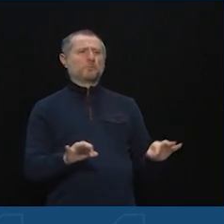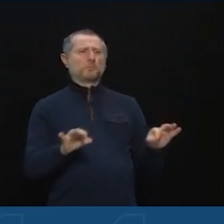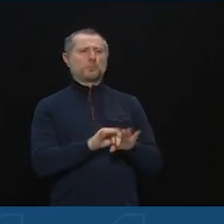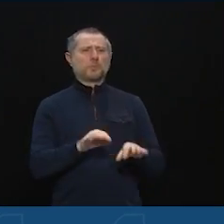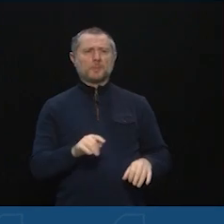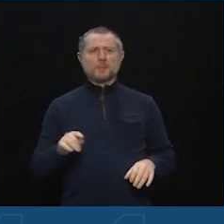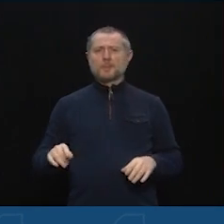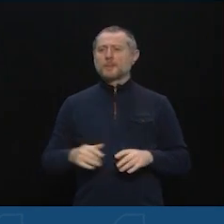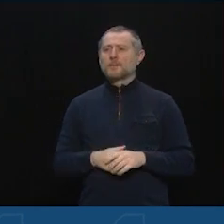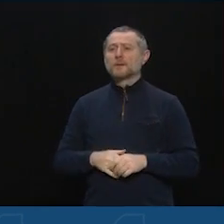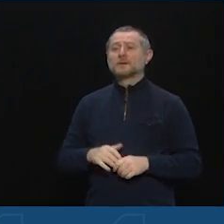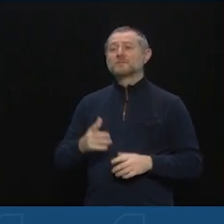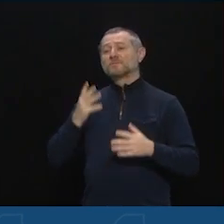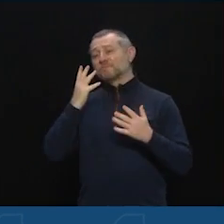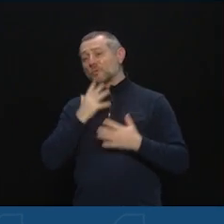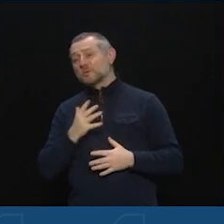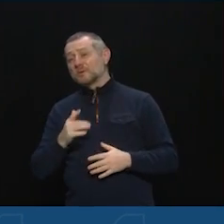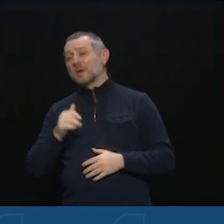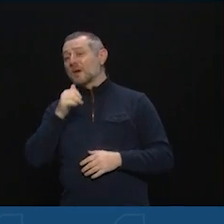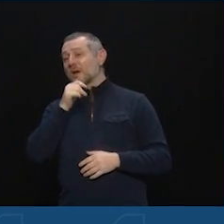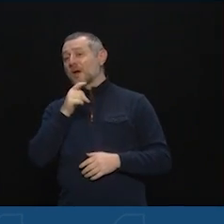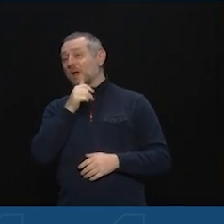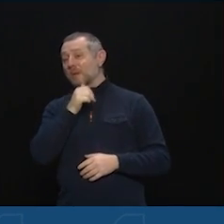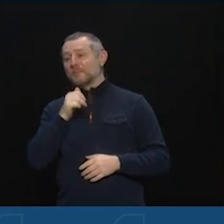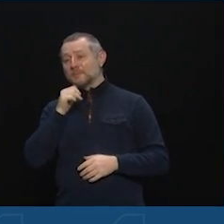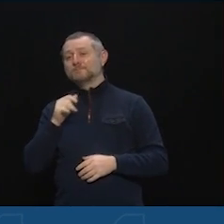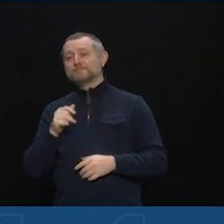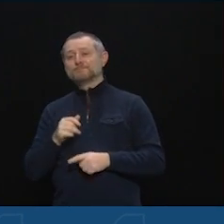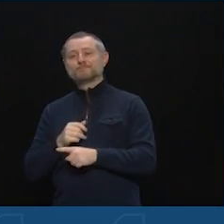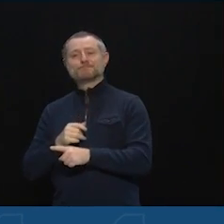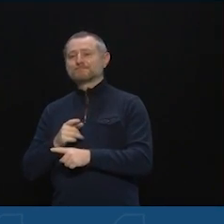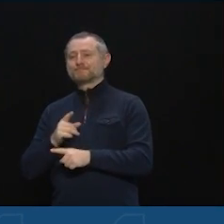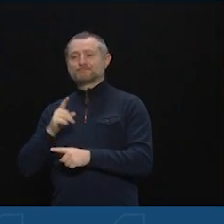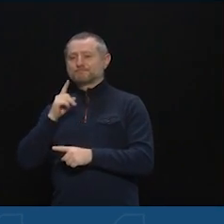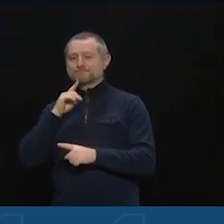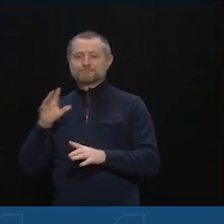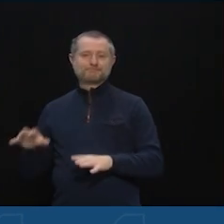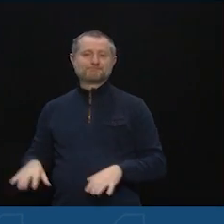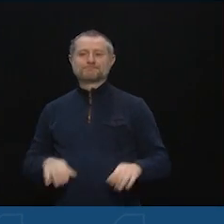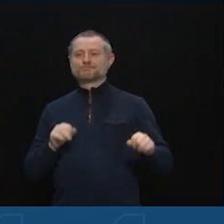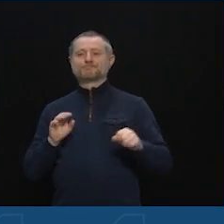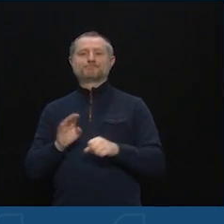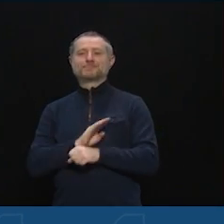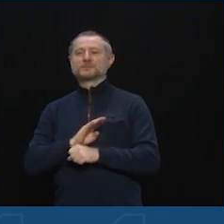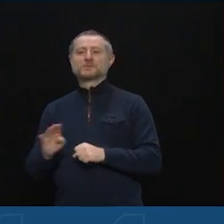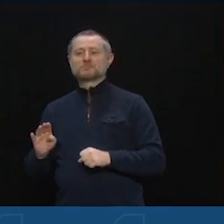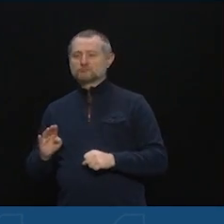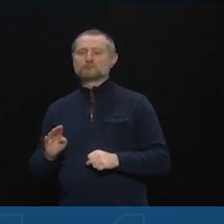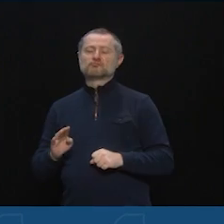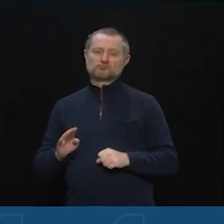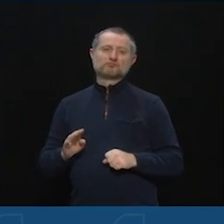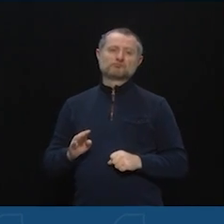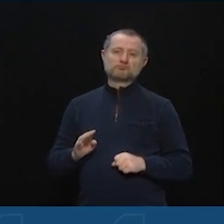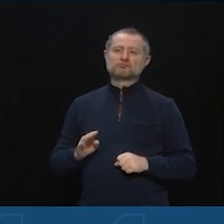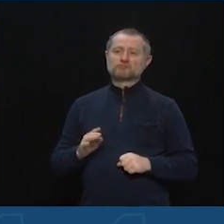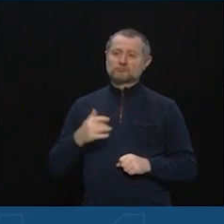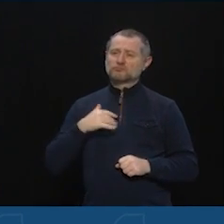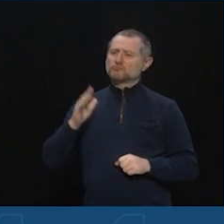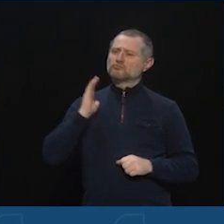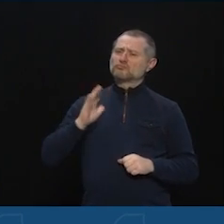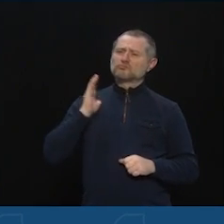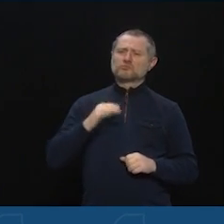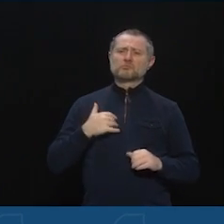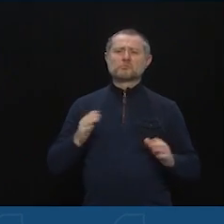unfortunately, Amazon, of course, has really taken over a lot of the business that used to flow through our